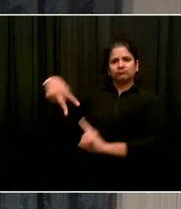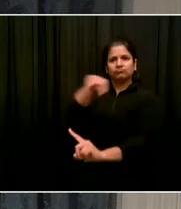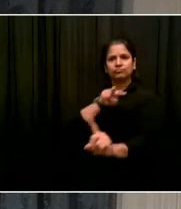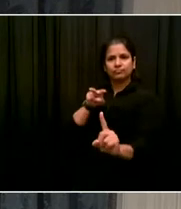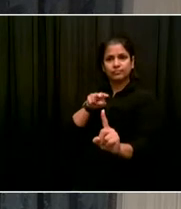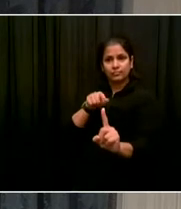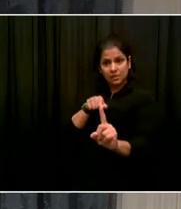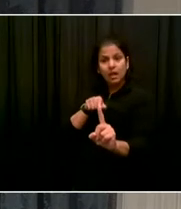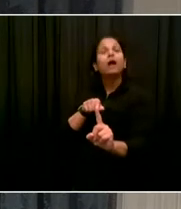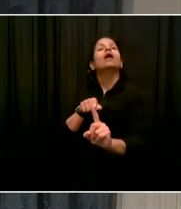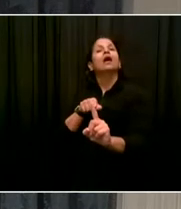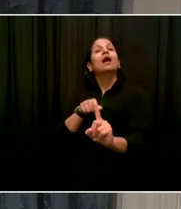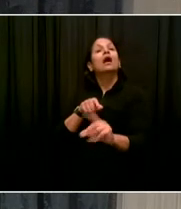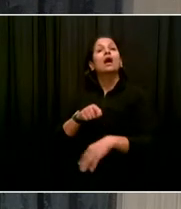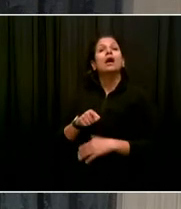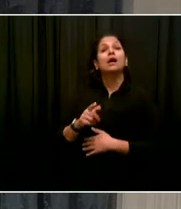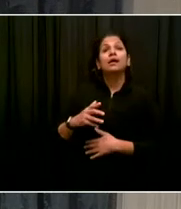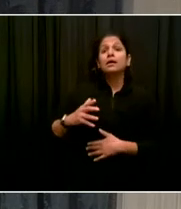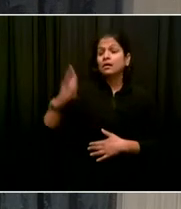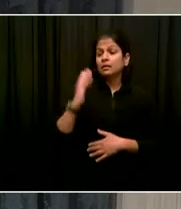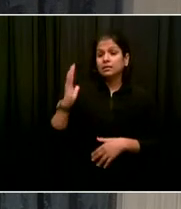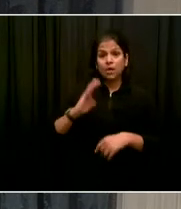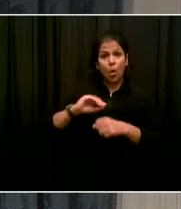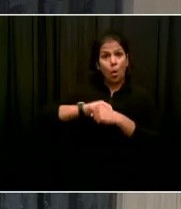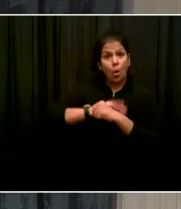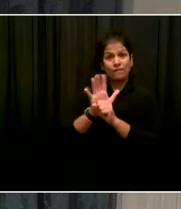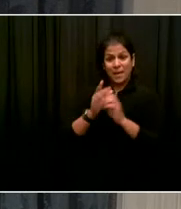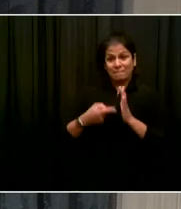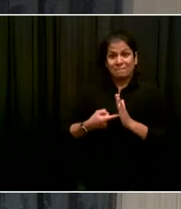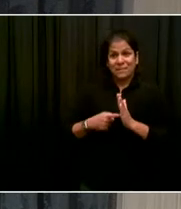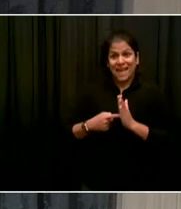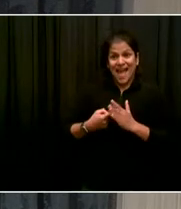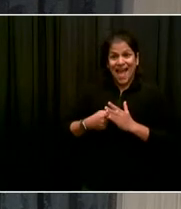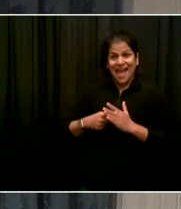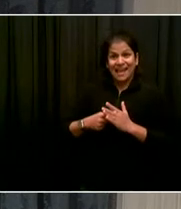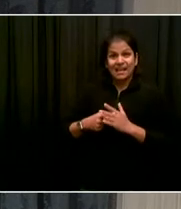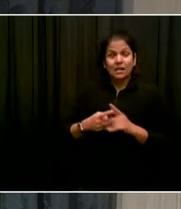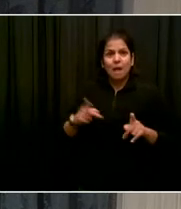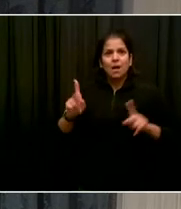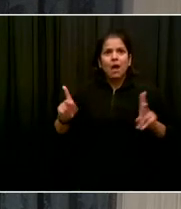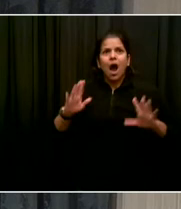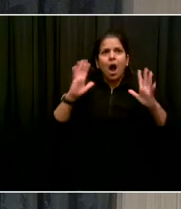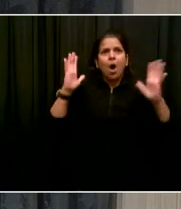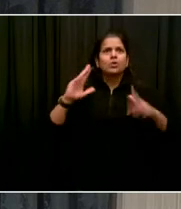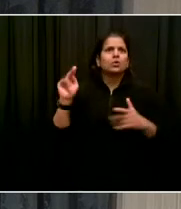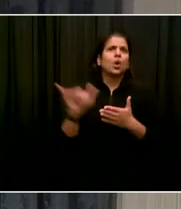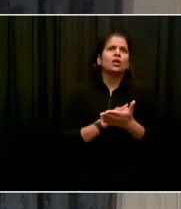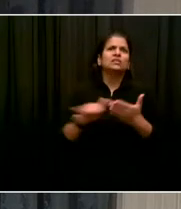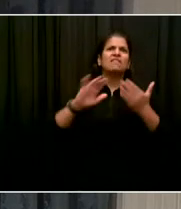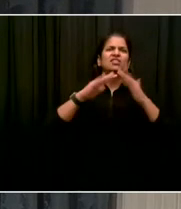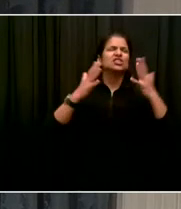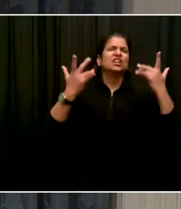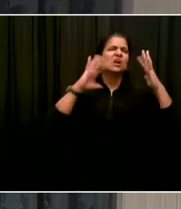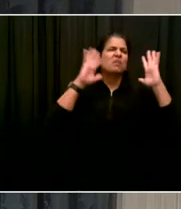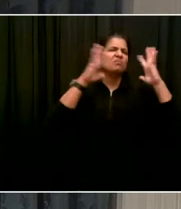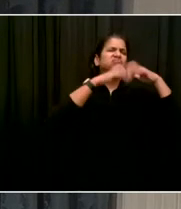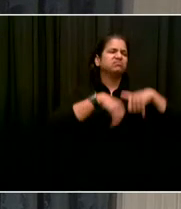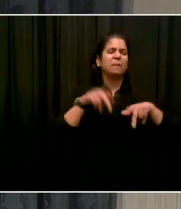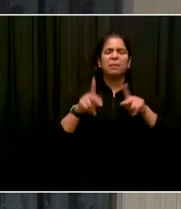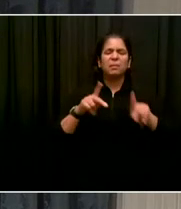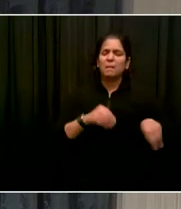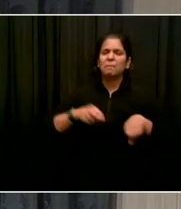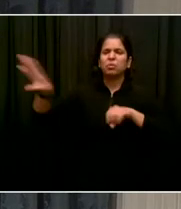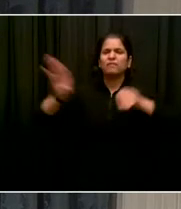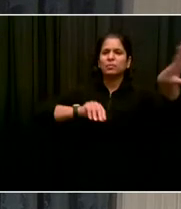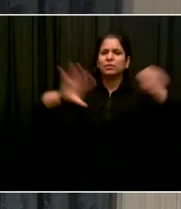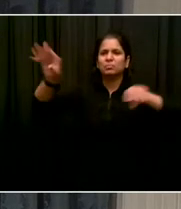beginning of COVID, a lot of people said this was the death knell for New York City. Mm-hmm. A lot of people left and they said New York City would never come back. You had the